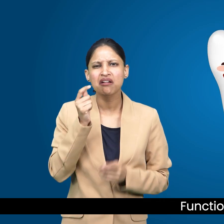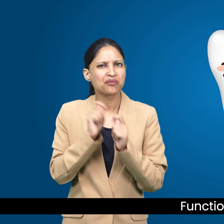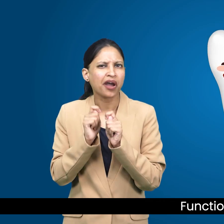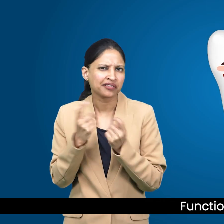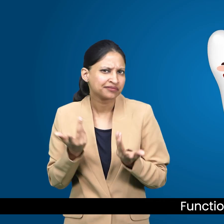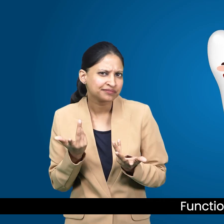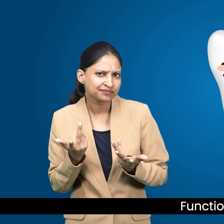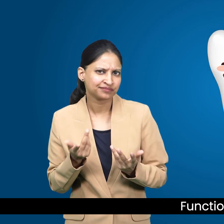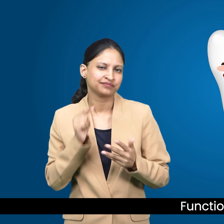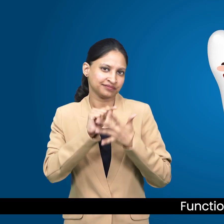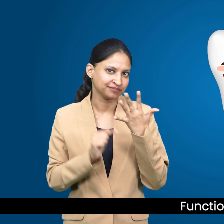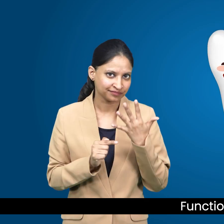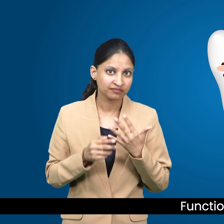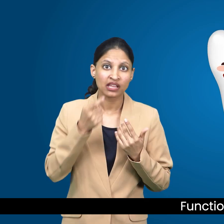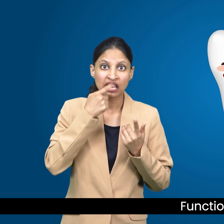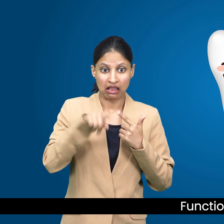Functions of teeth.